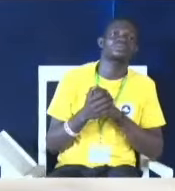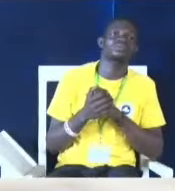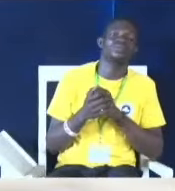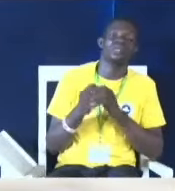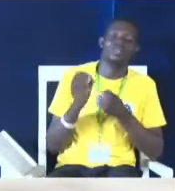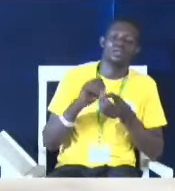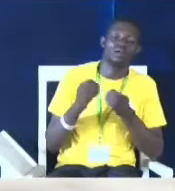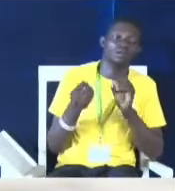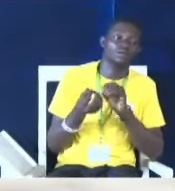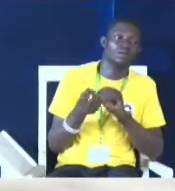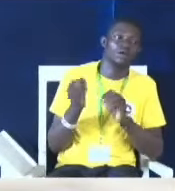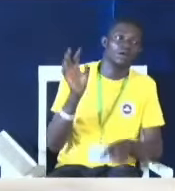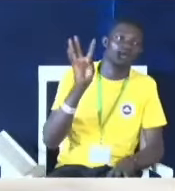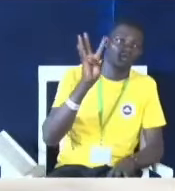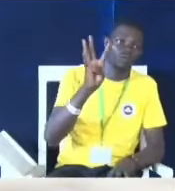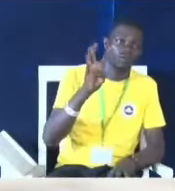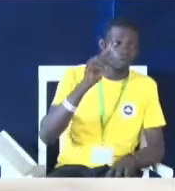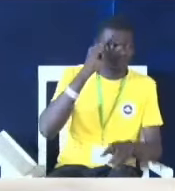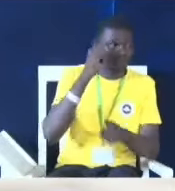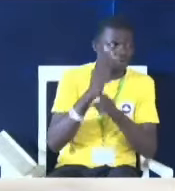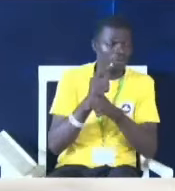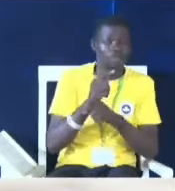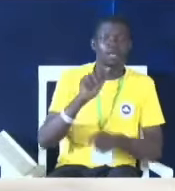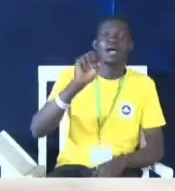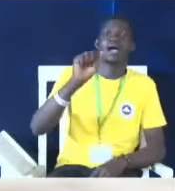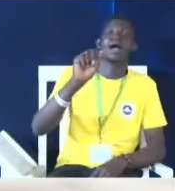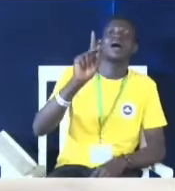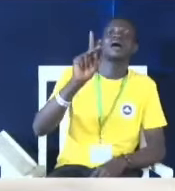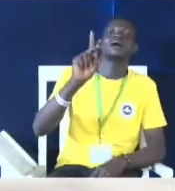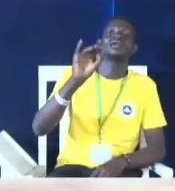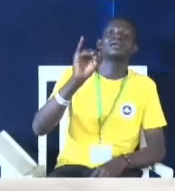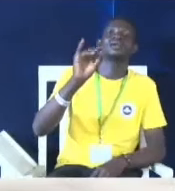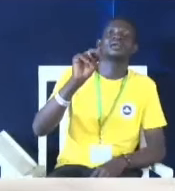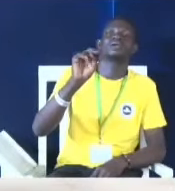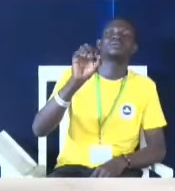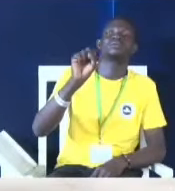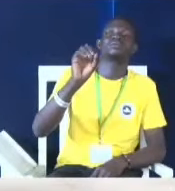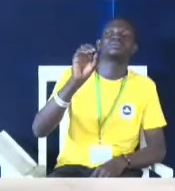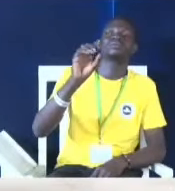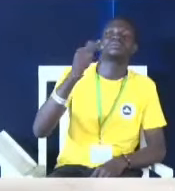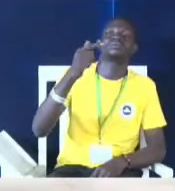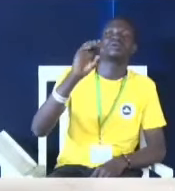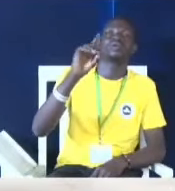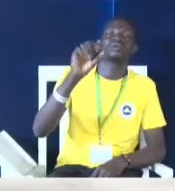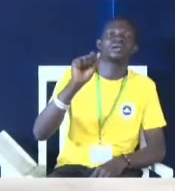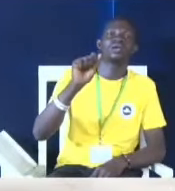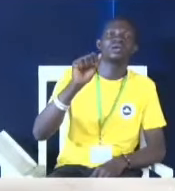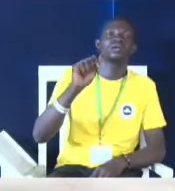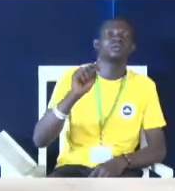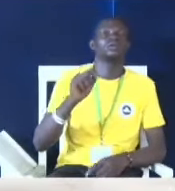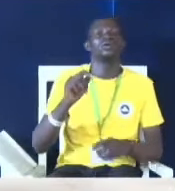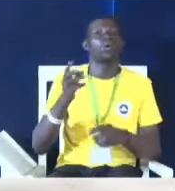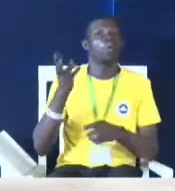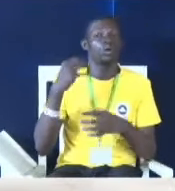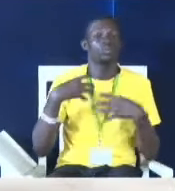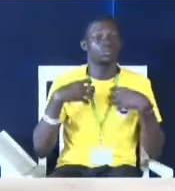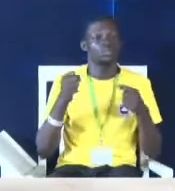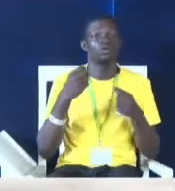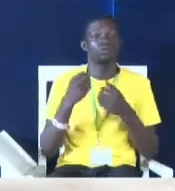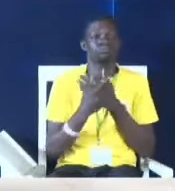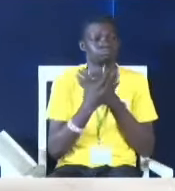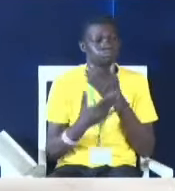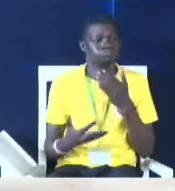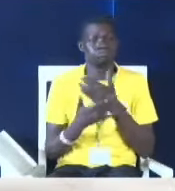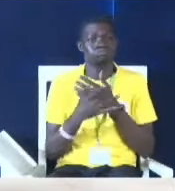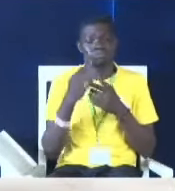Number four, Brother Akinbola Olusegun from Nigeria was healed of bleeding in